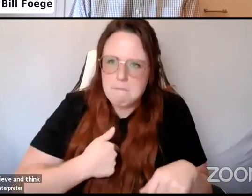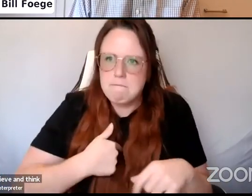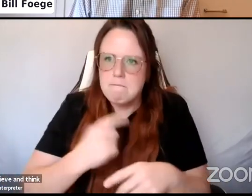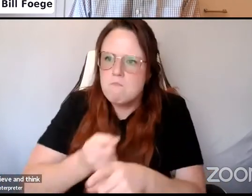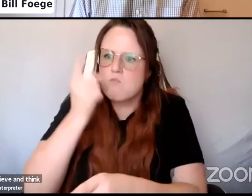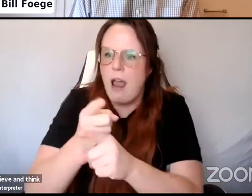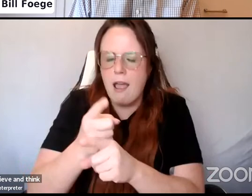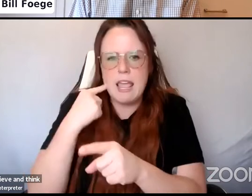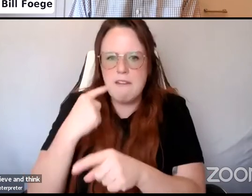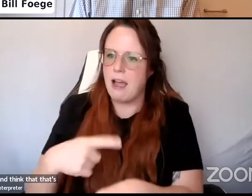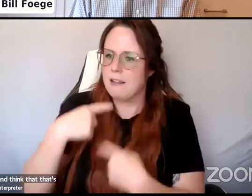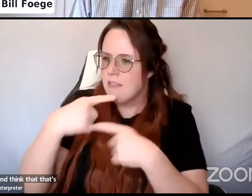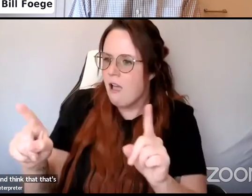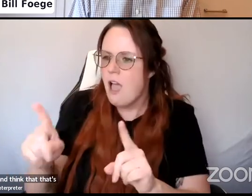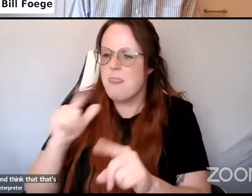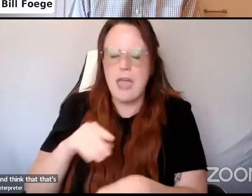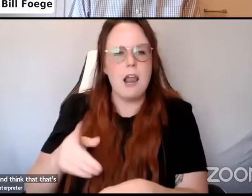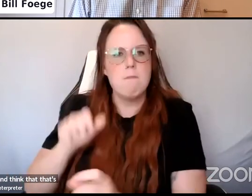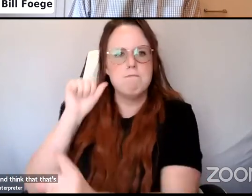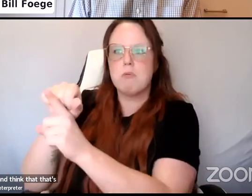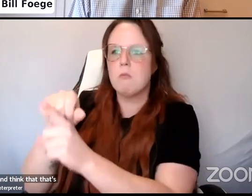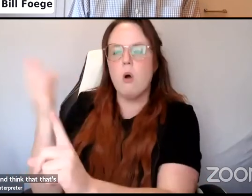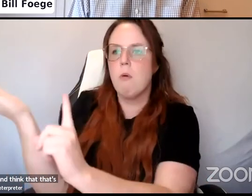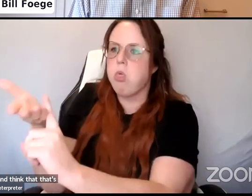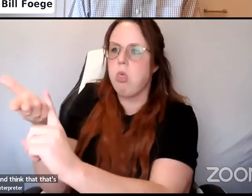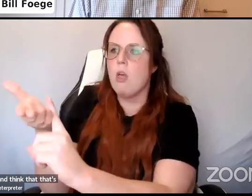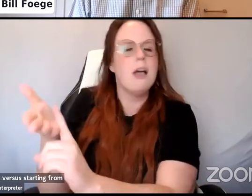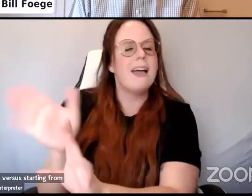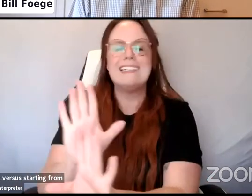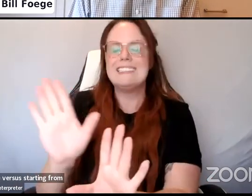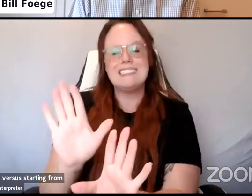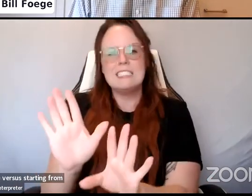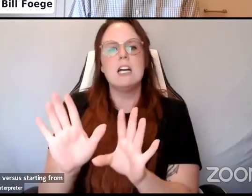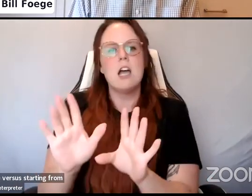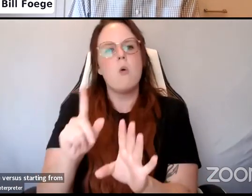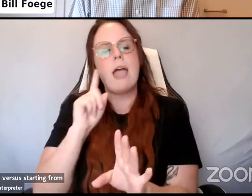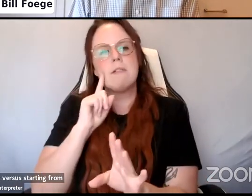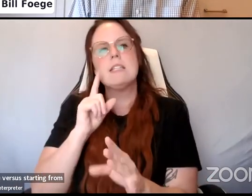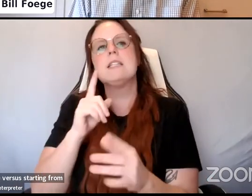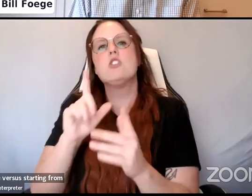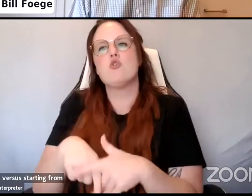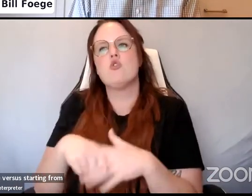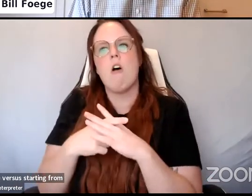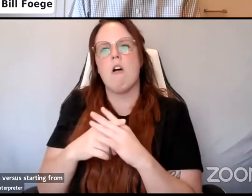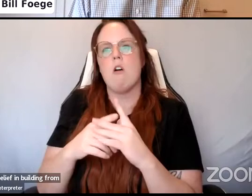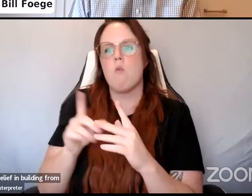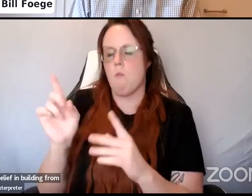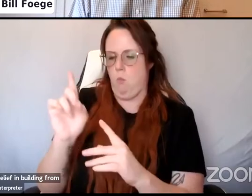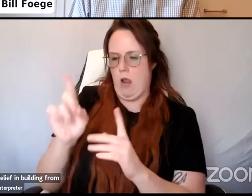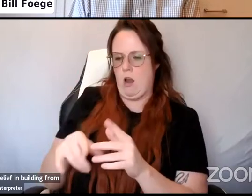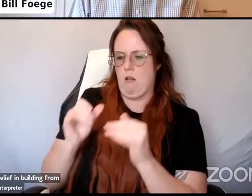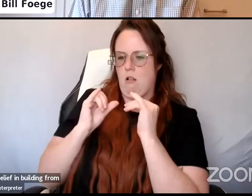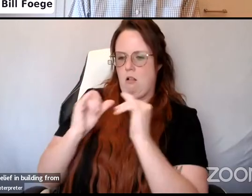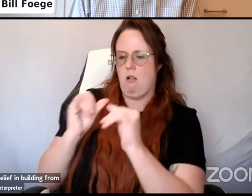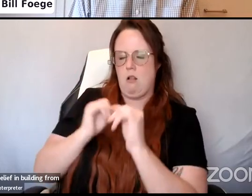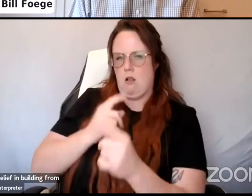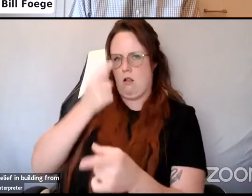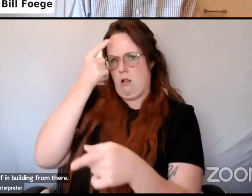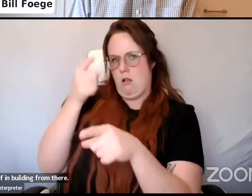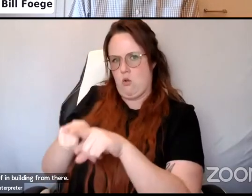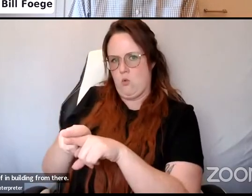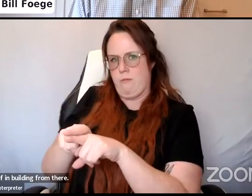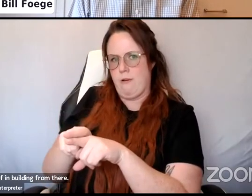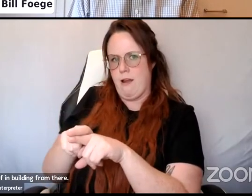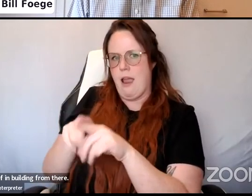convince people versus starting from where we all have a common belief in building from there you know I don't know any other way to do it